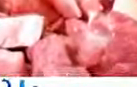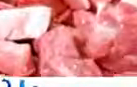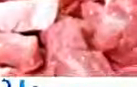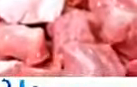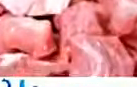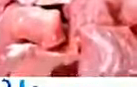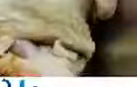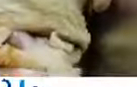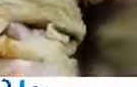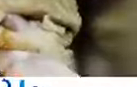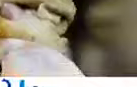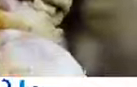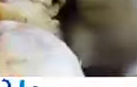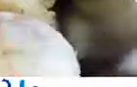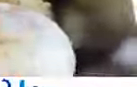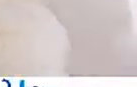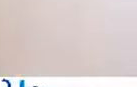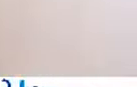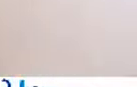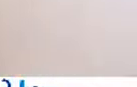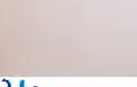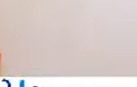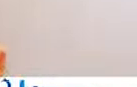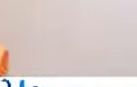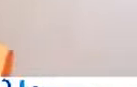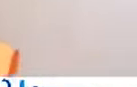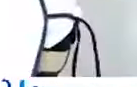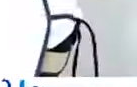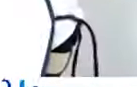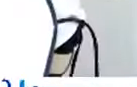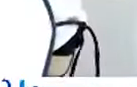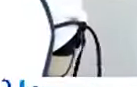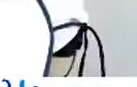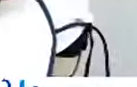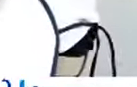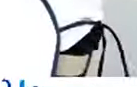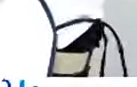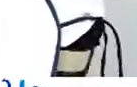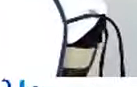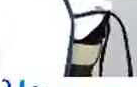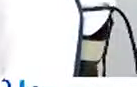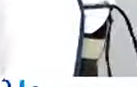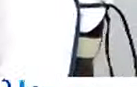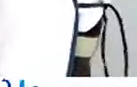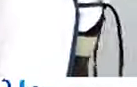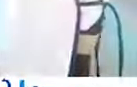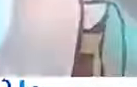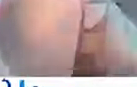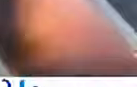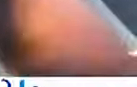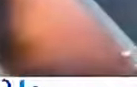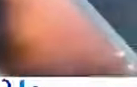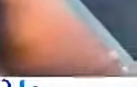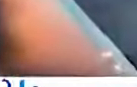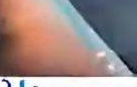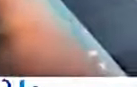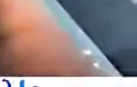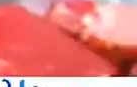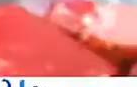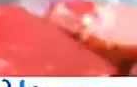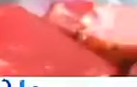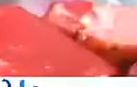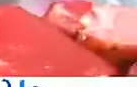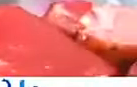gu bes dakal gañ pour yeen customers ci Toronto len fa gaaw. Dinañ ibi fo Monday to Sunday, 7 days of the week. Monday to Saturday nak ñu fassiyene